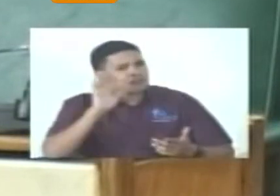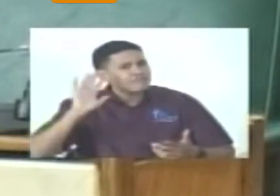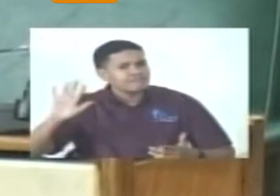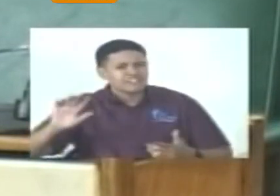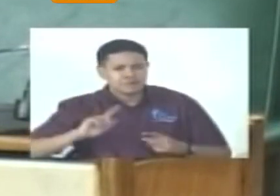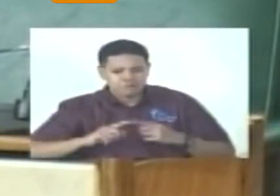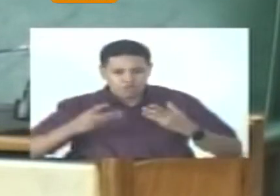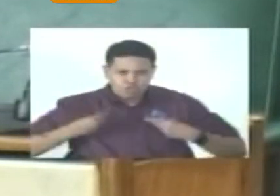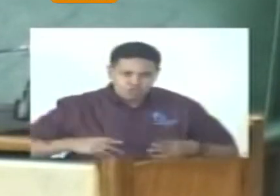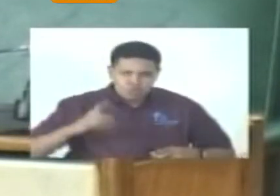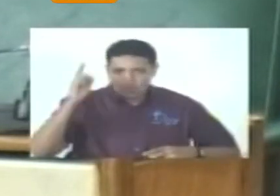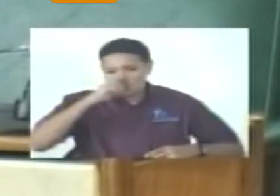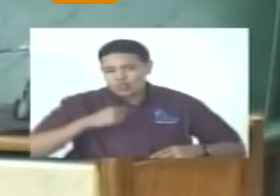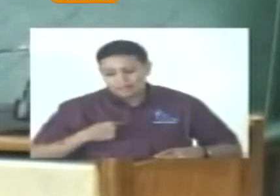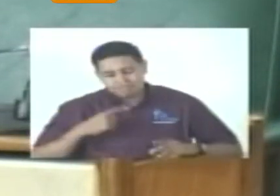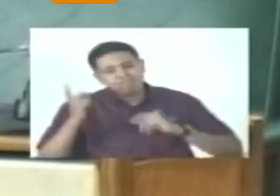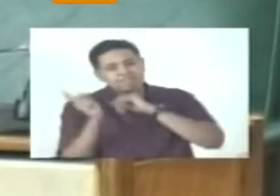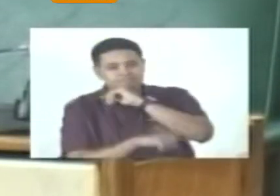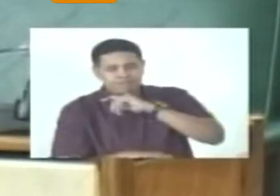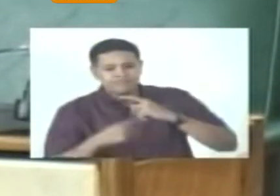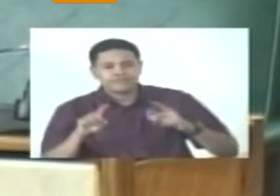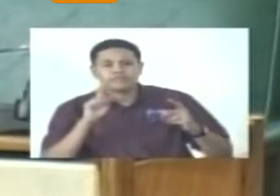Select Committee made recommendations